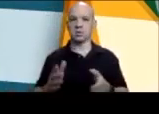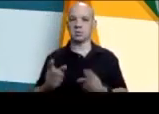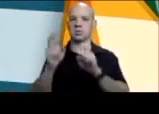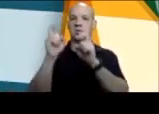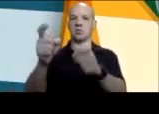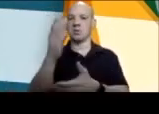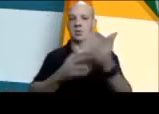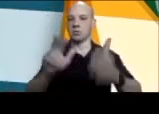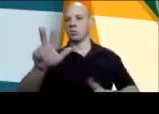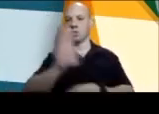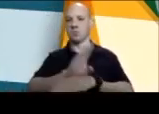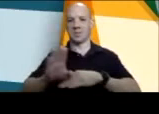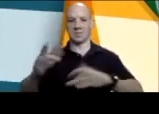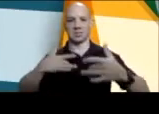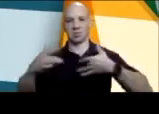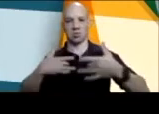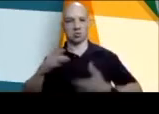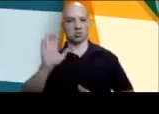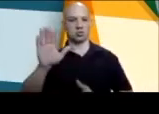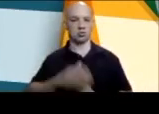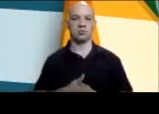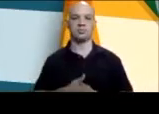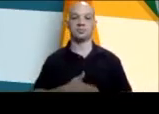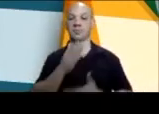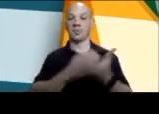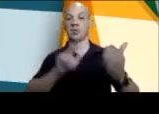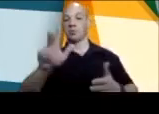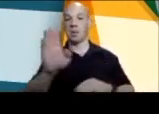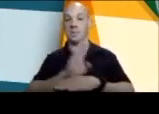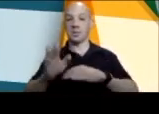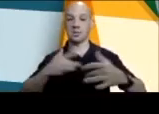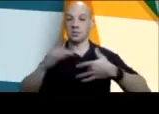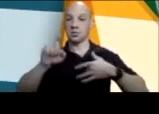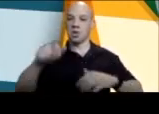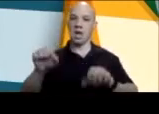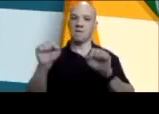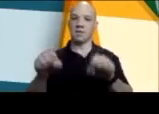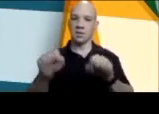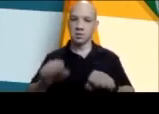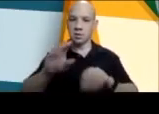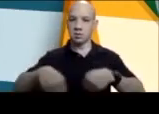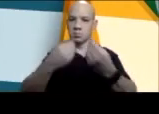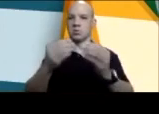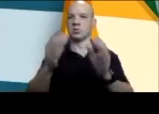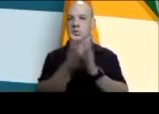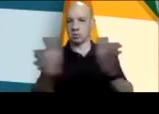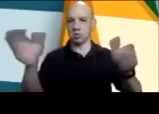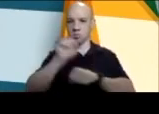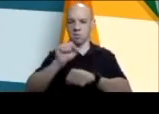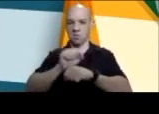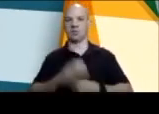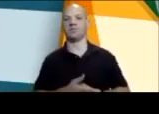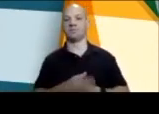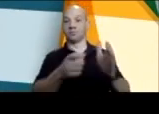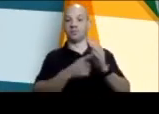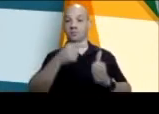A Section 3 business concern should have the ability and capacity to perform the scope of work. The requirements